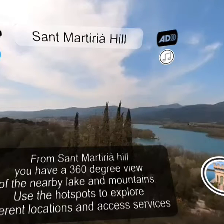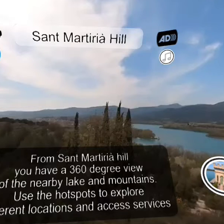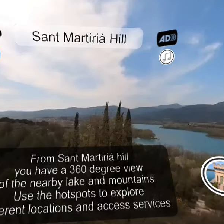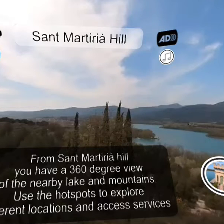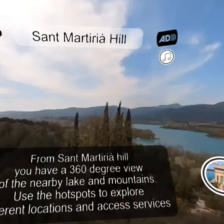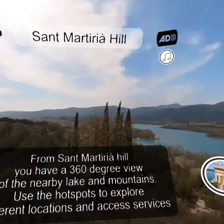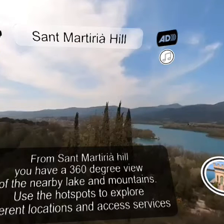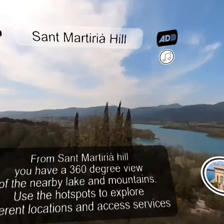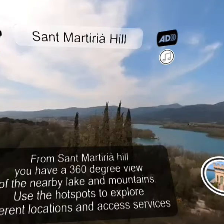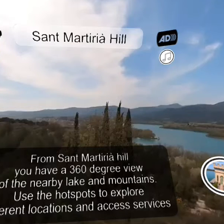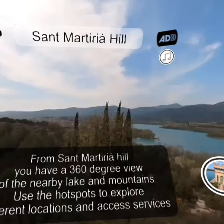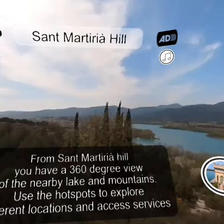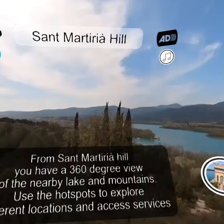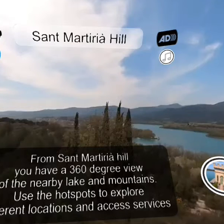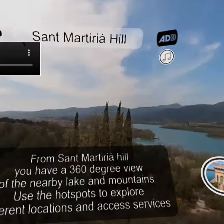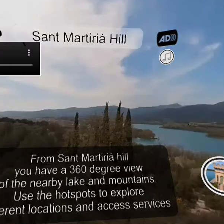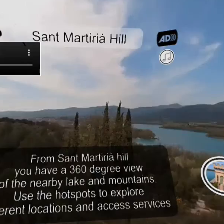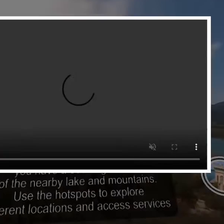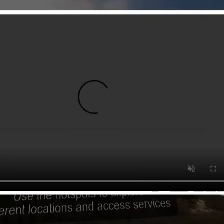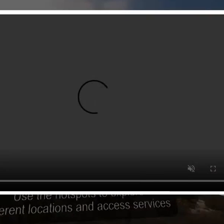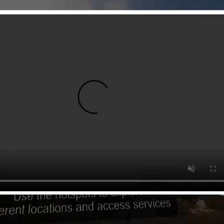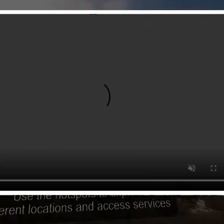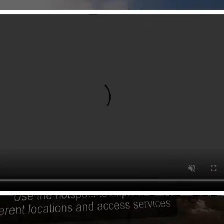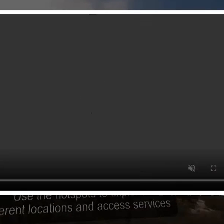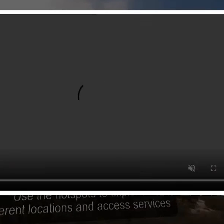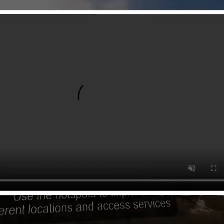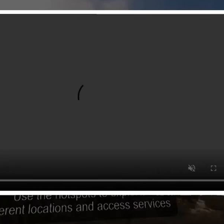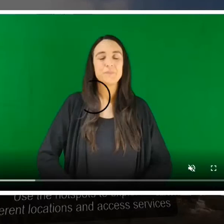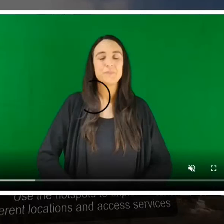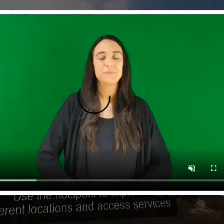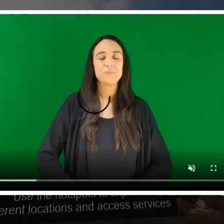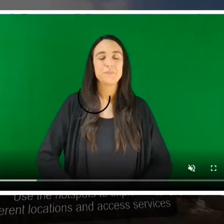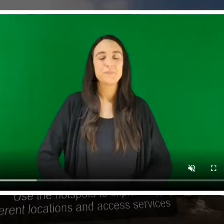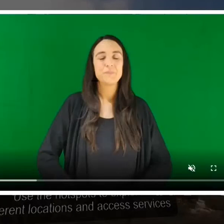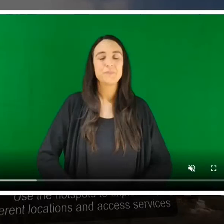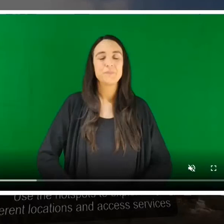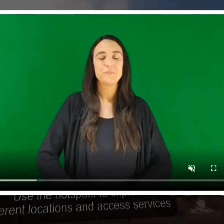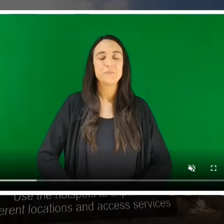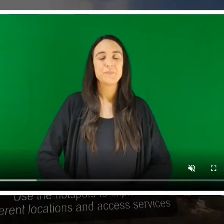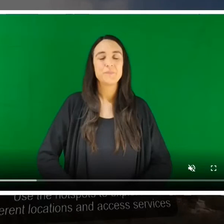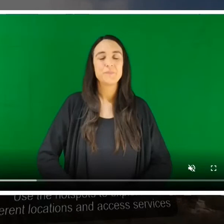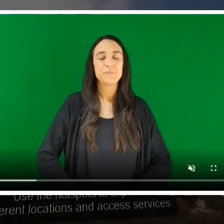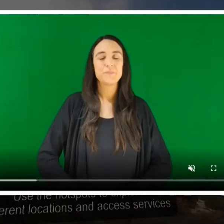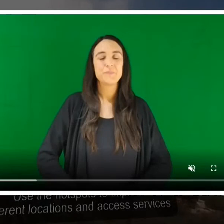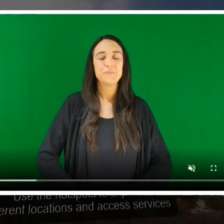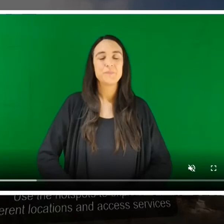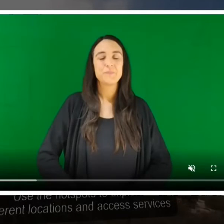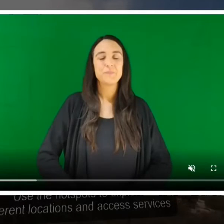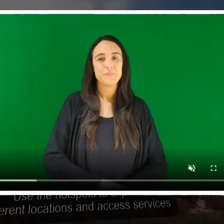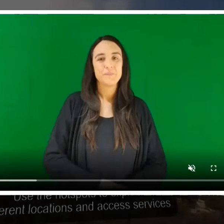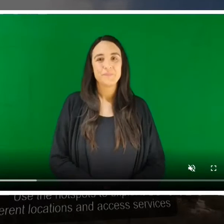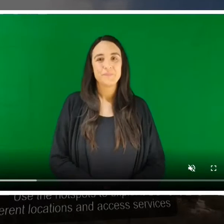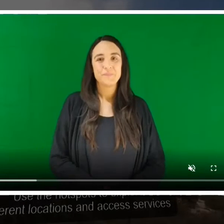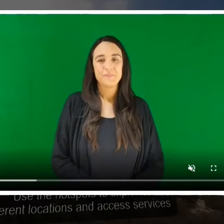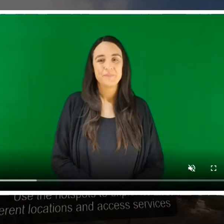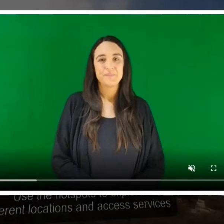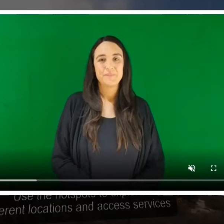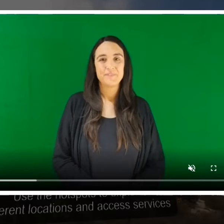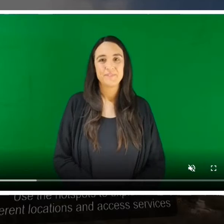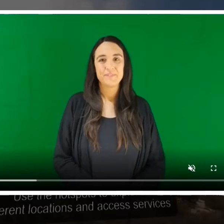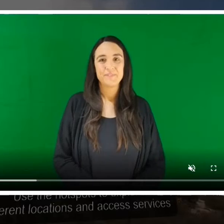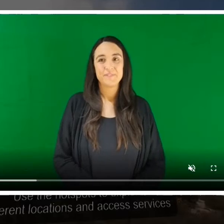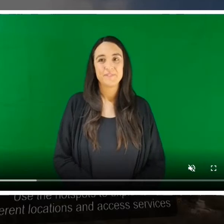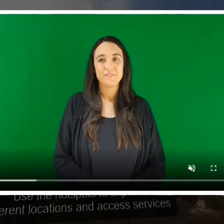gets activated. And what it should be, and it isn't, is that you would go to the normal